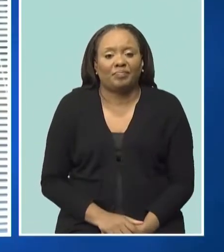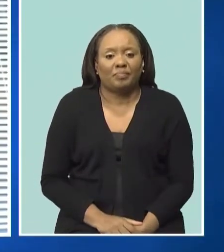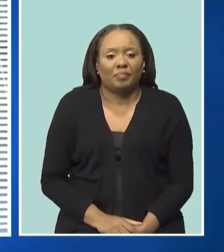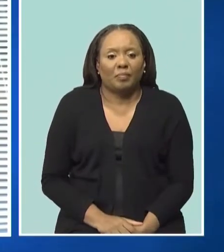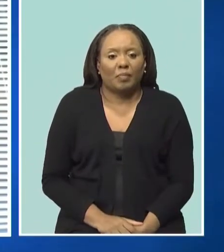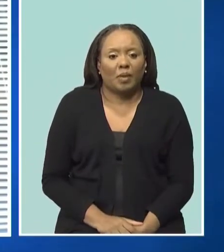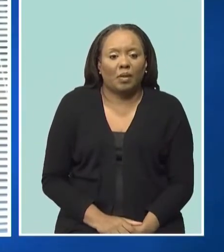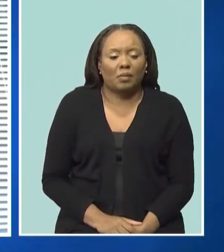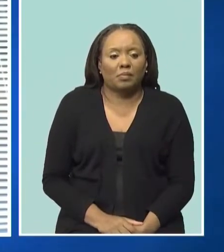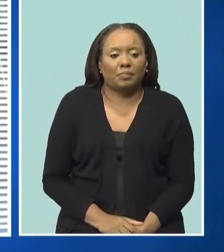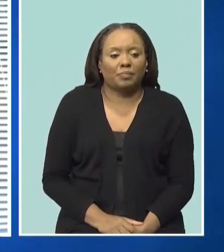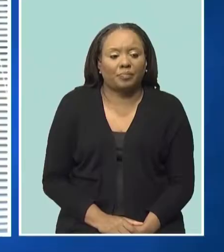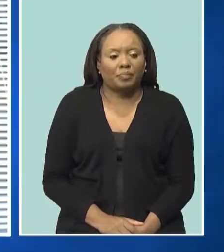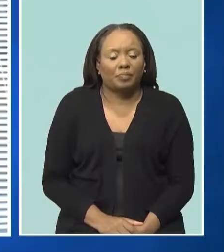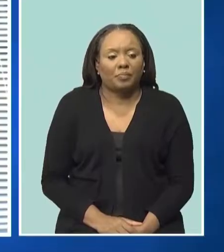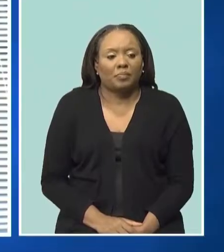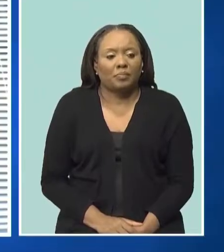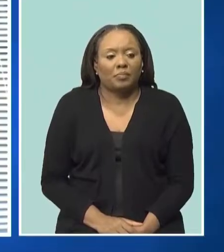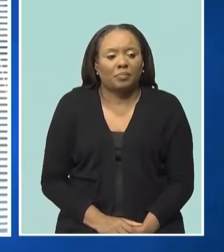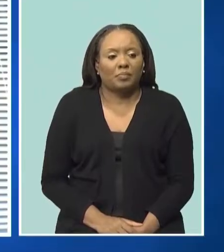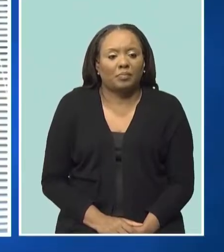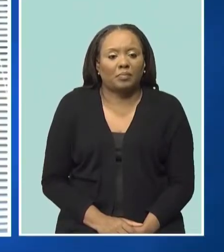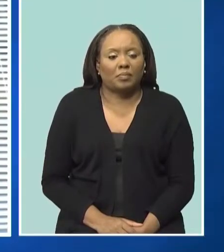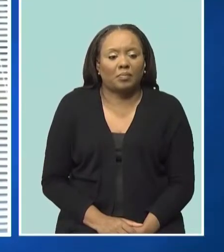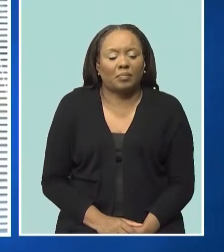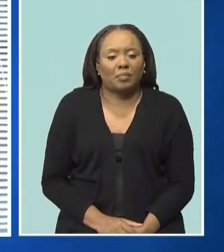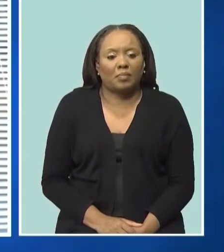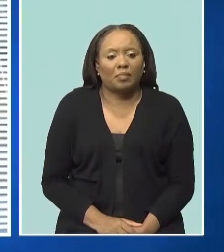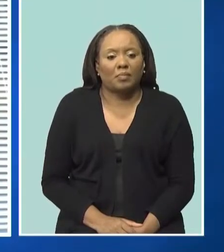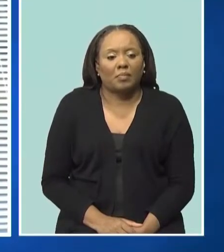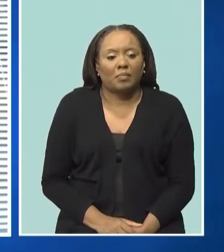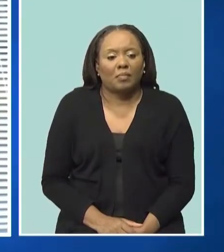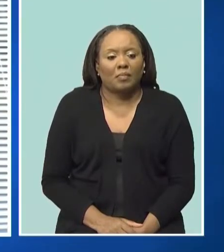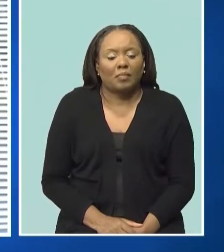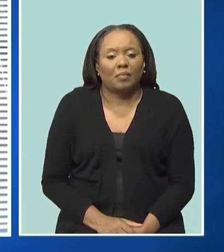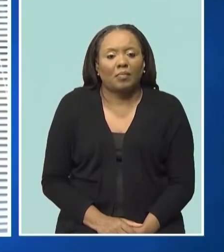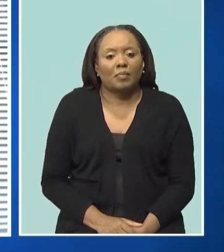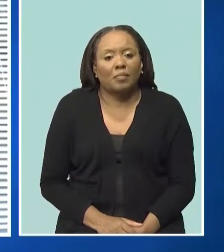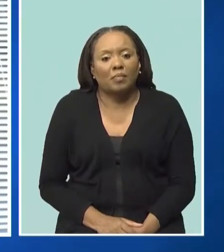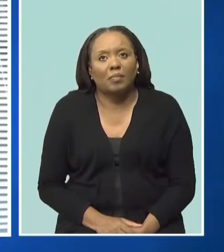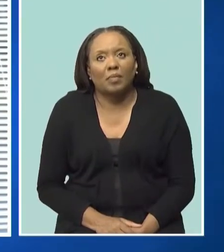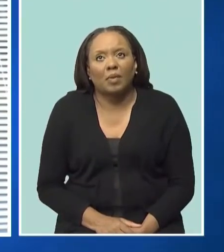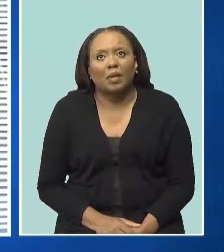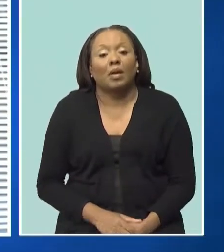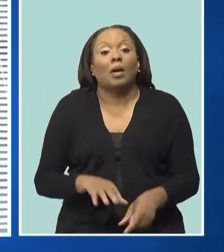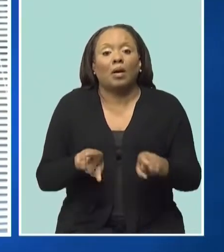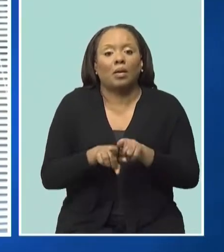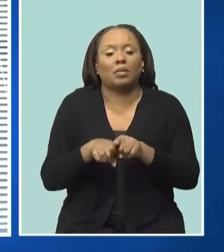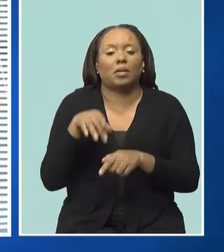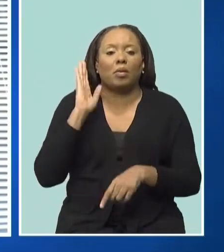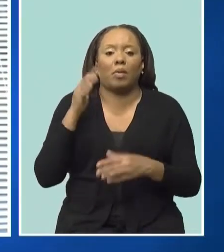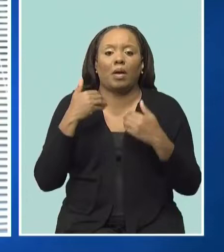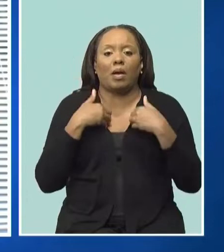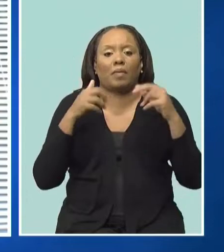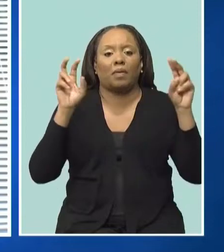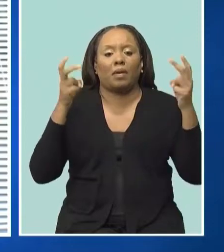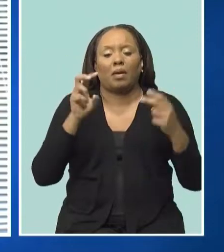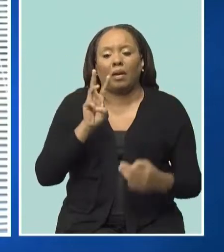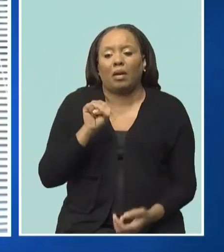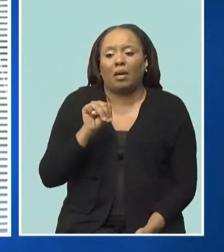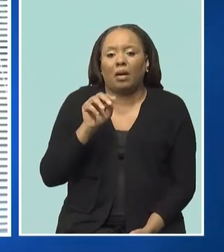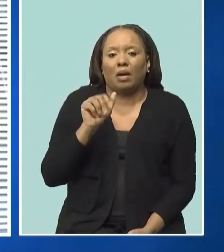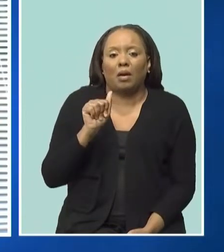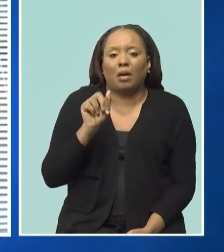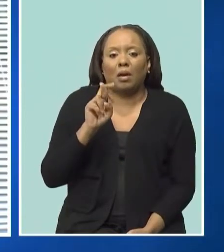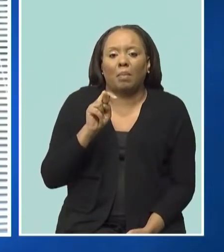well want to identify the activity we'll be having to mark Marcus Garvey Day as well, which will be on August